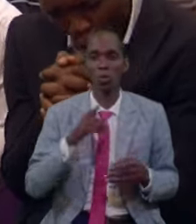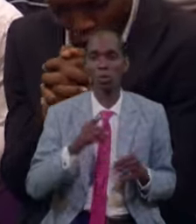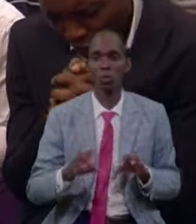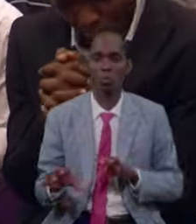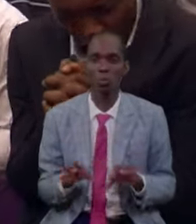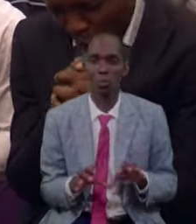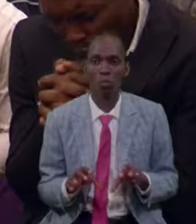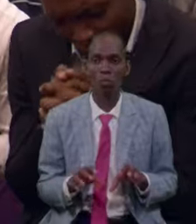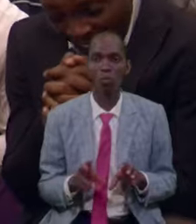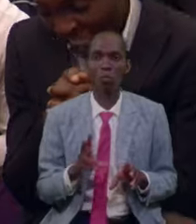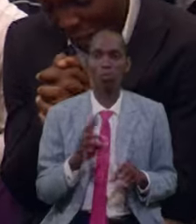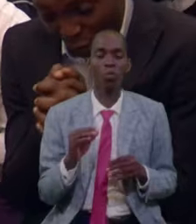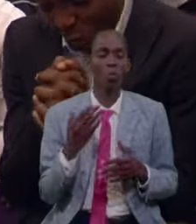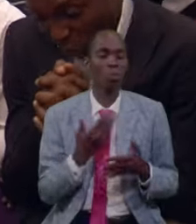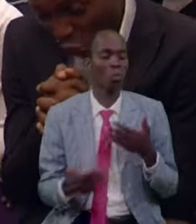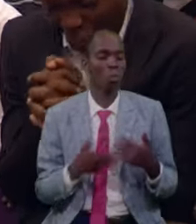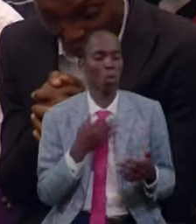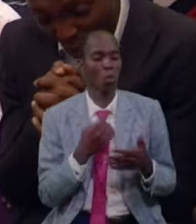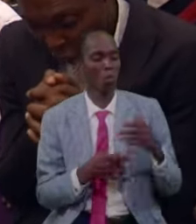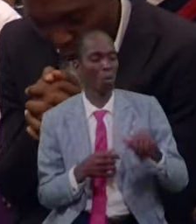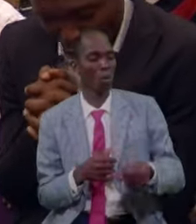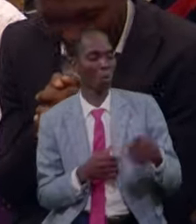whatever they say against you,